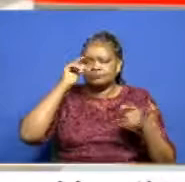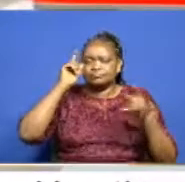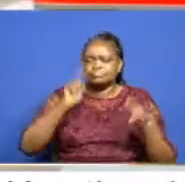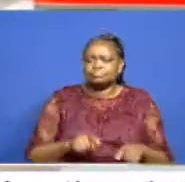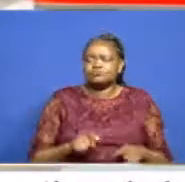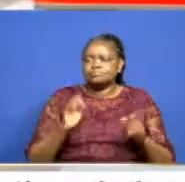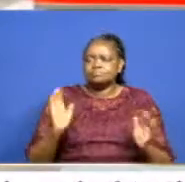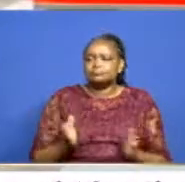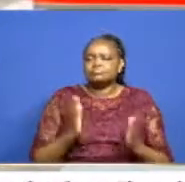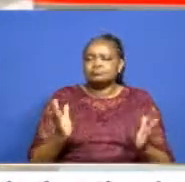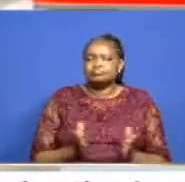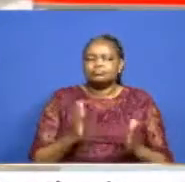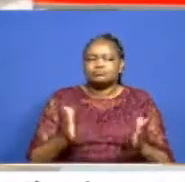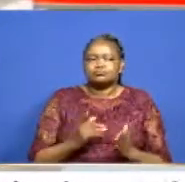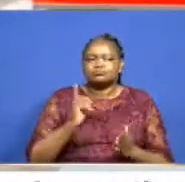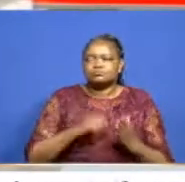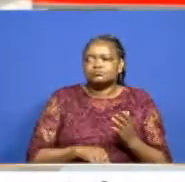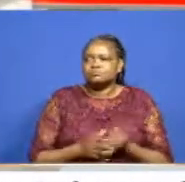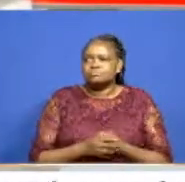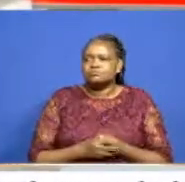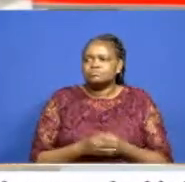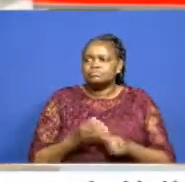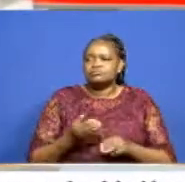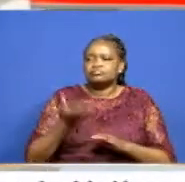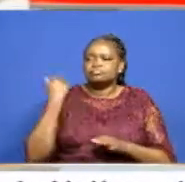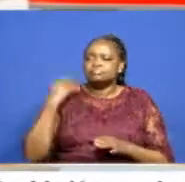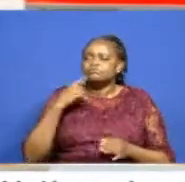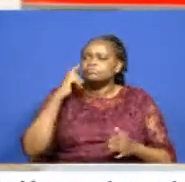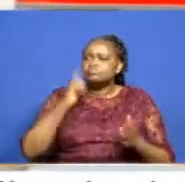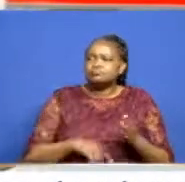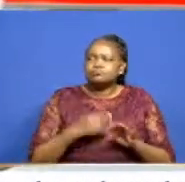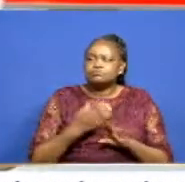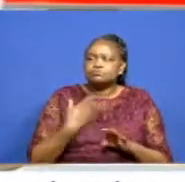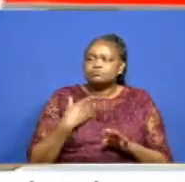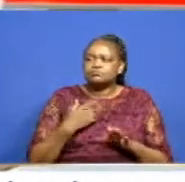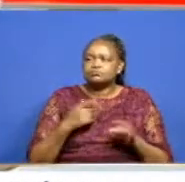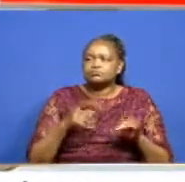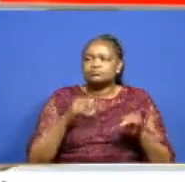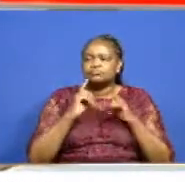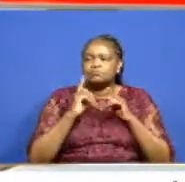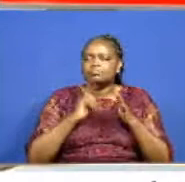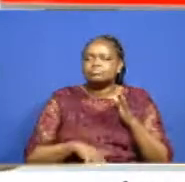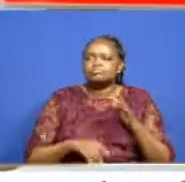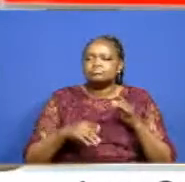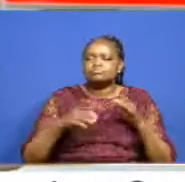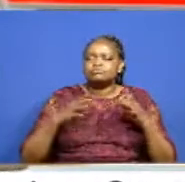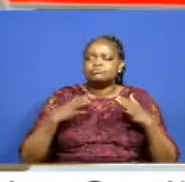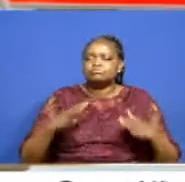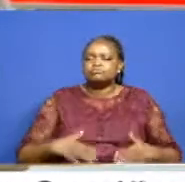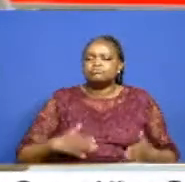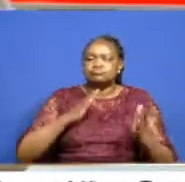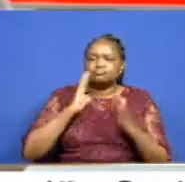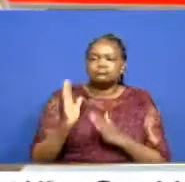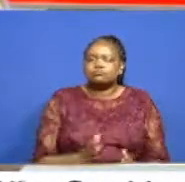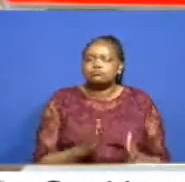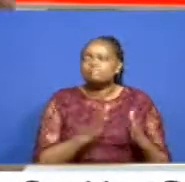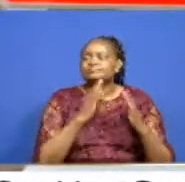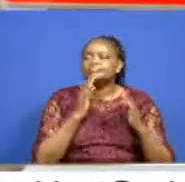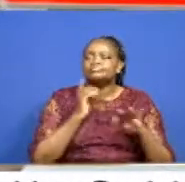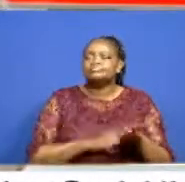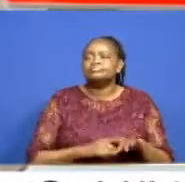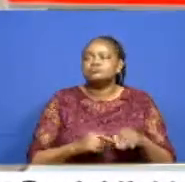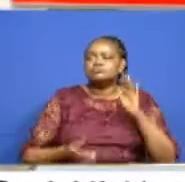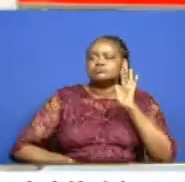encourage is what I said earlier, which is going to physical preparedness in times of emergencies like